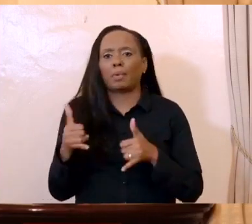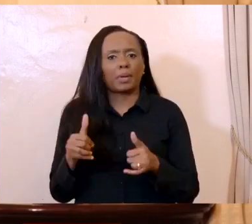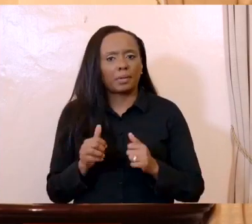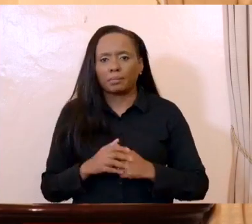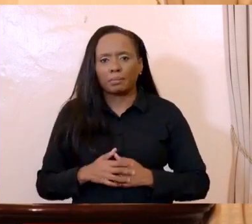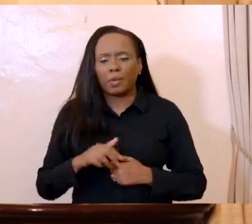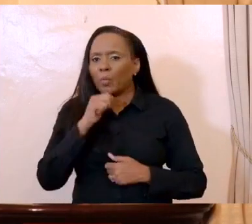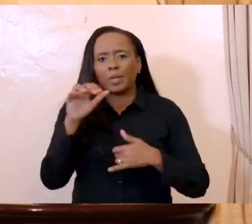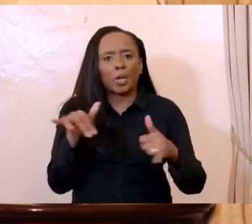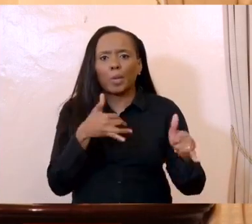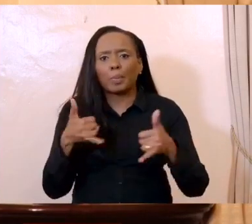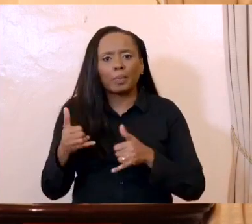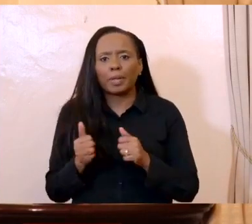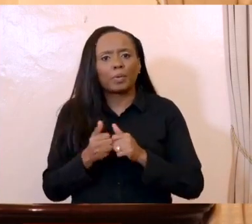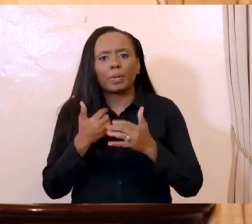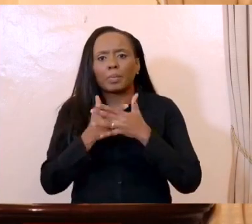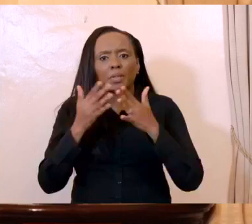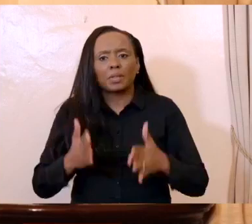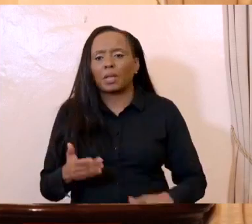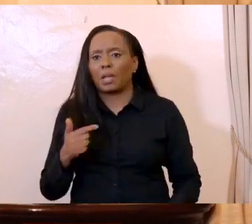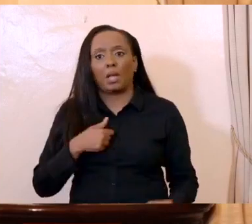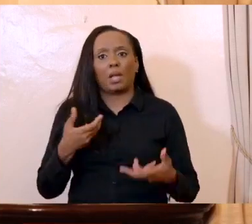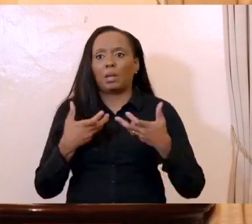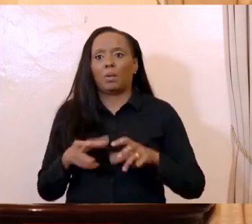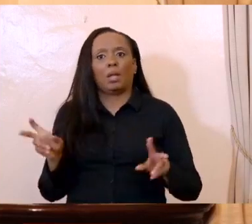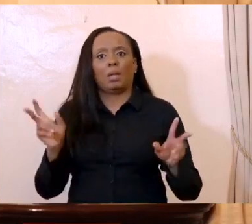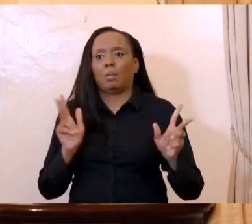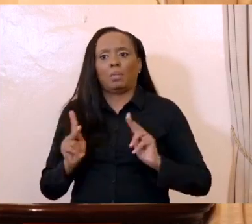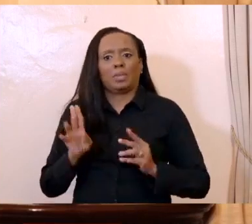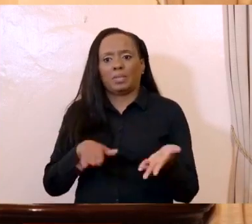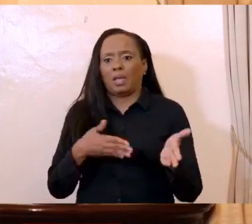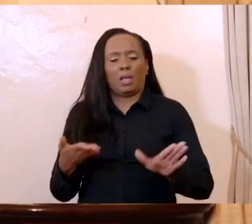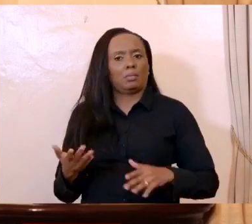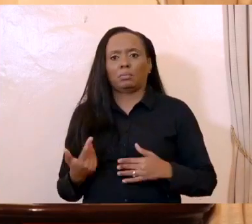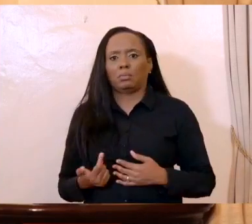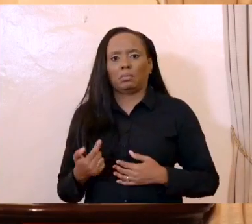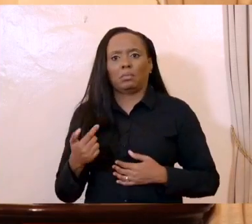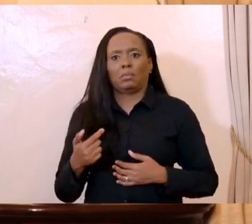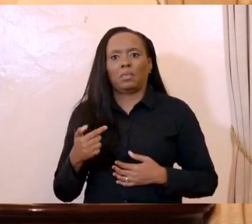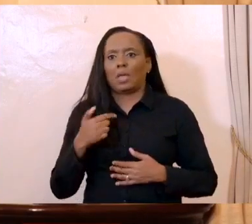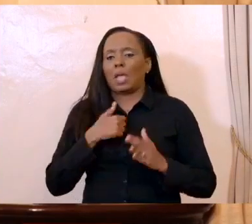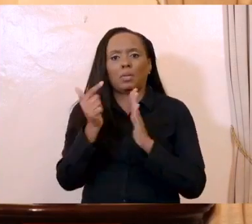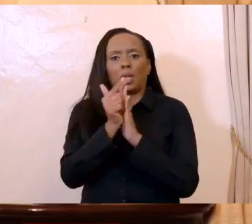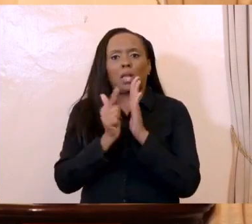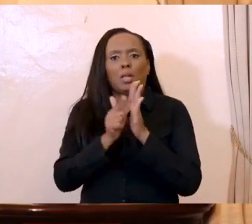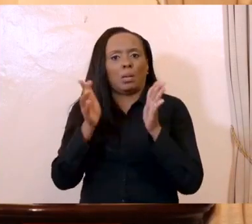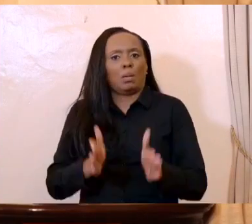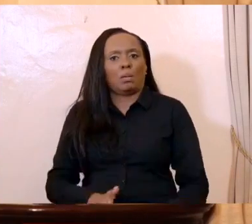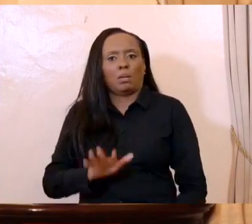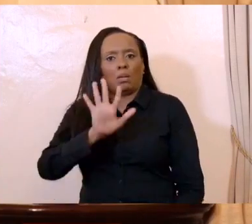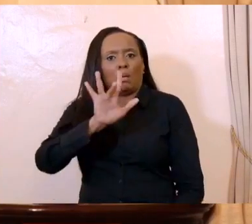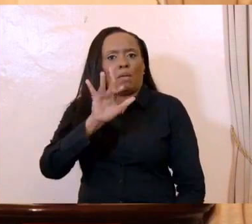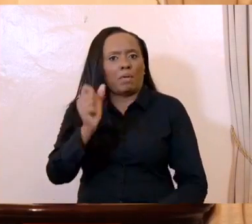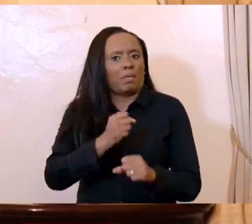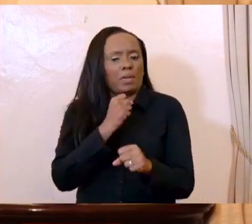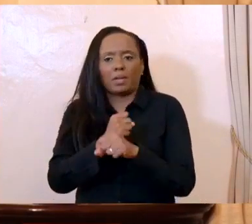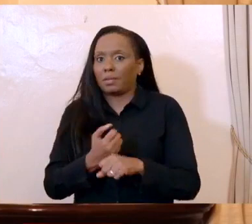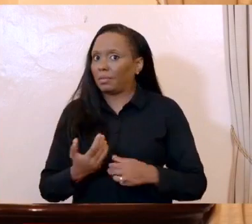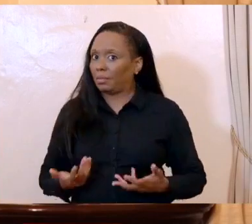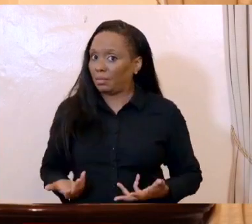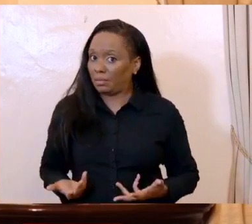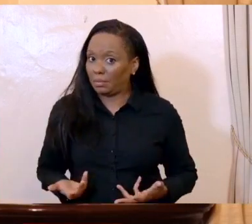the inmates. I mean, I don't want anybody to die on my watch, right? I was a lawyer. I have been a lawyer for 25 years. So